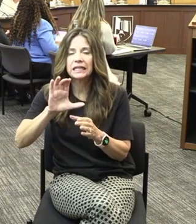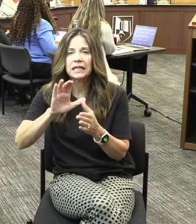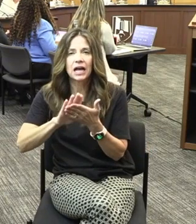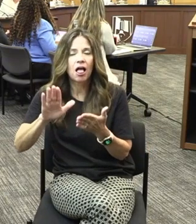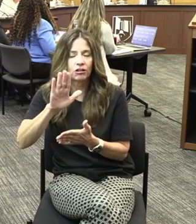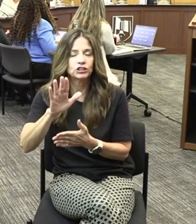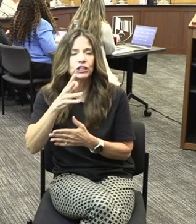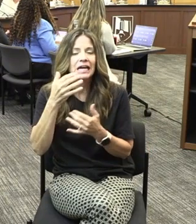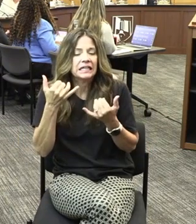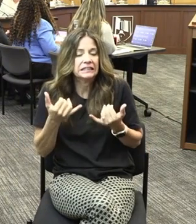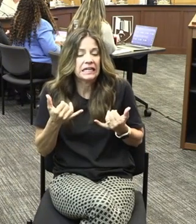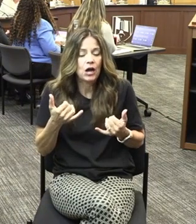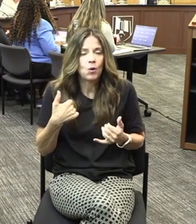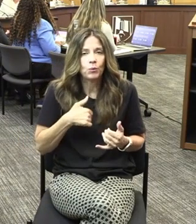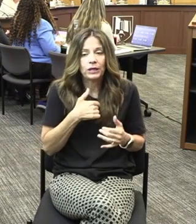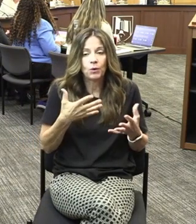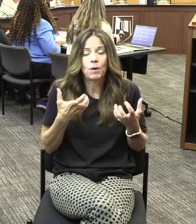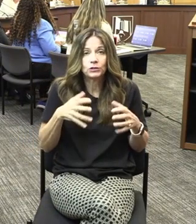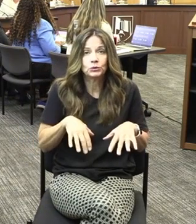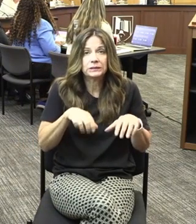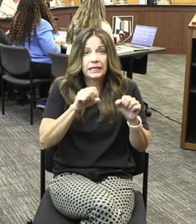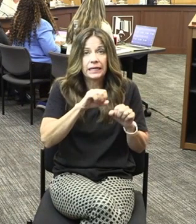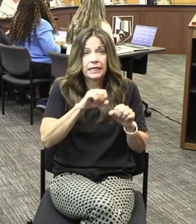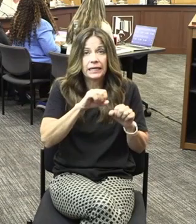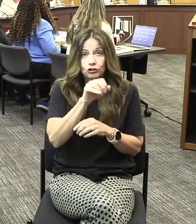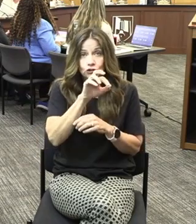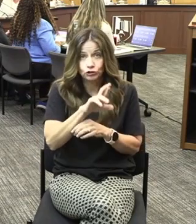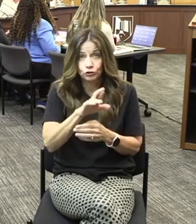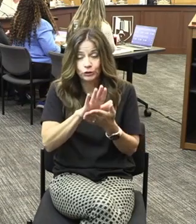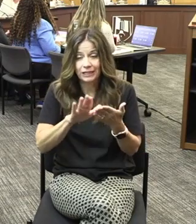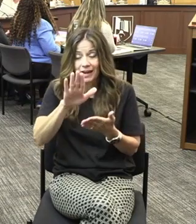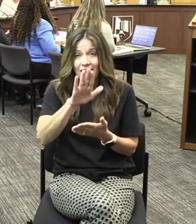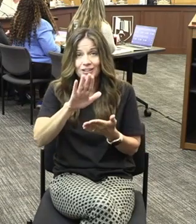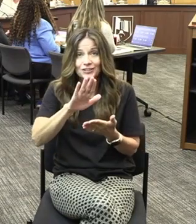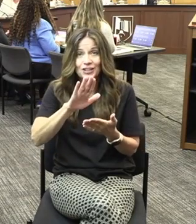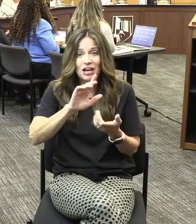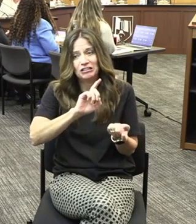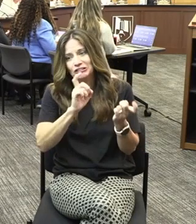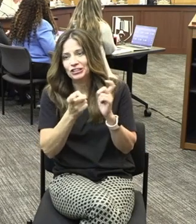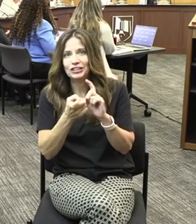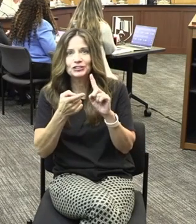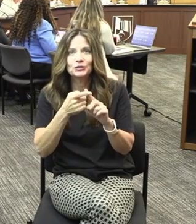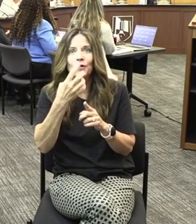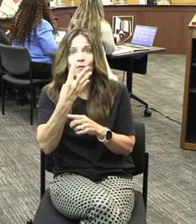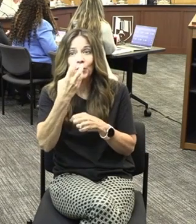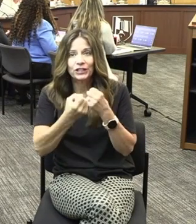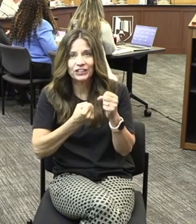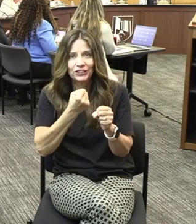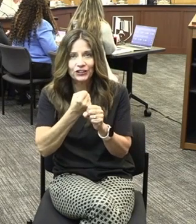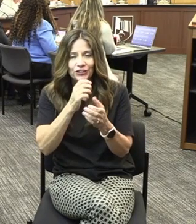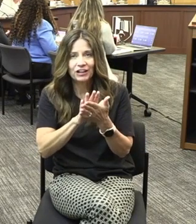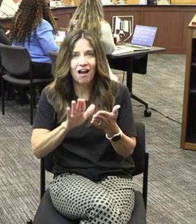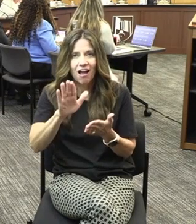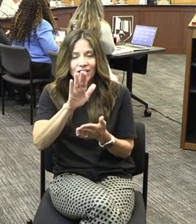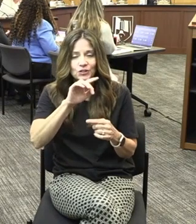in a spot where we want to take a junior college and make it a 4-year degree college when our founder made